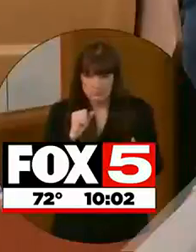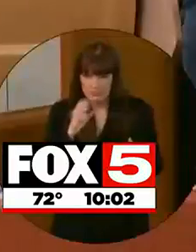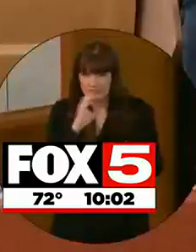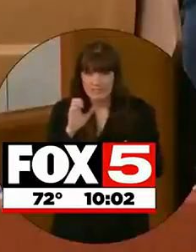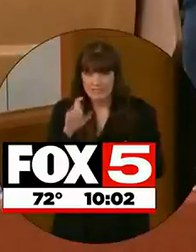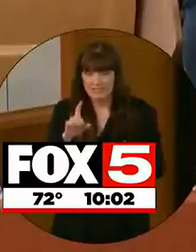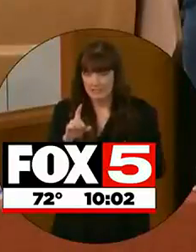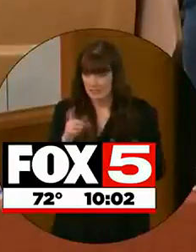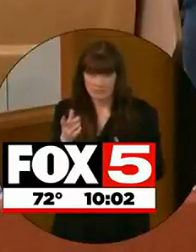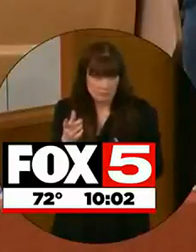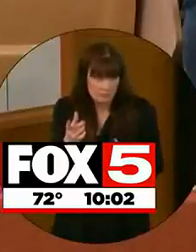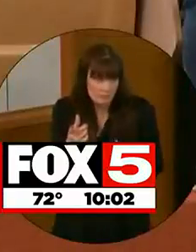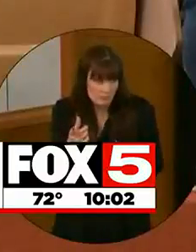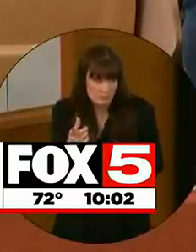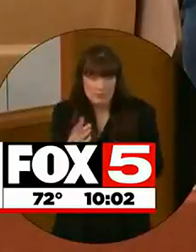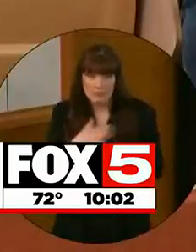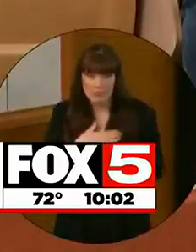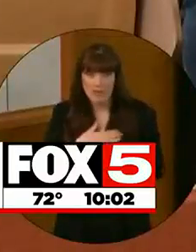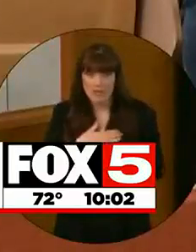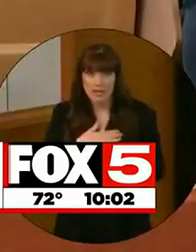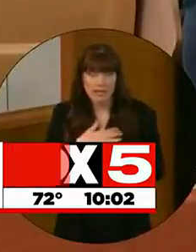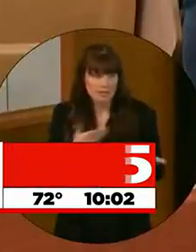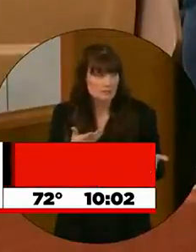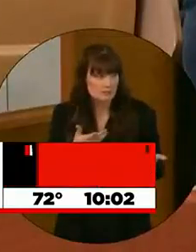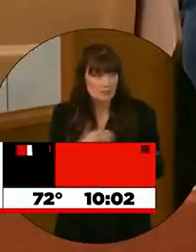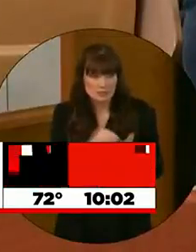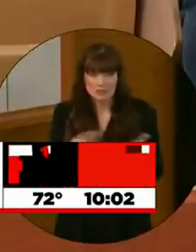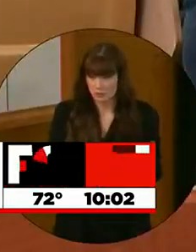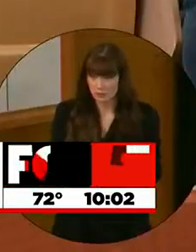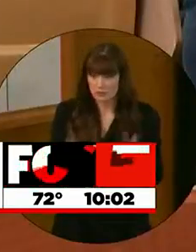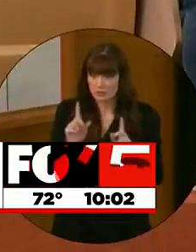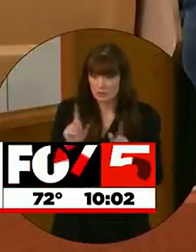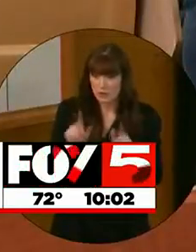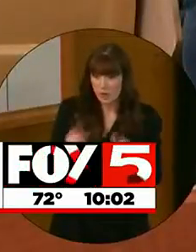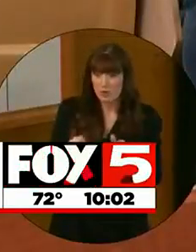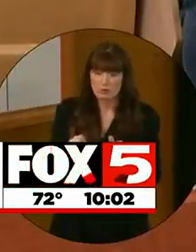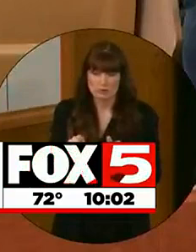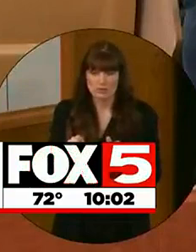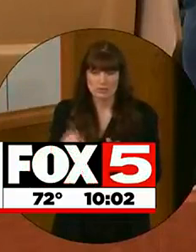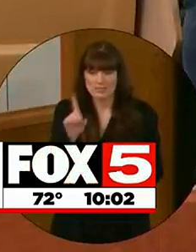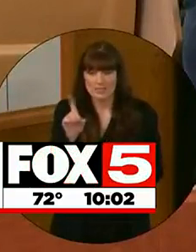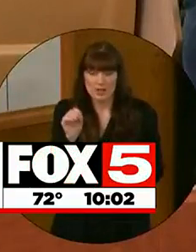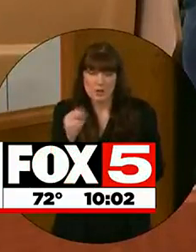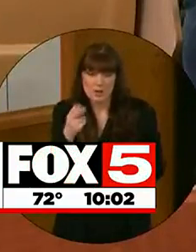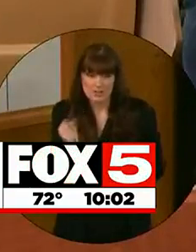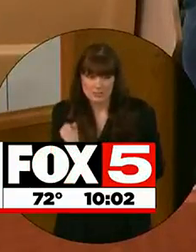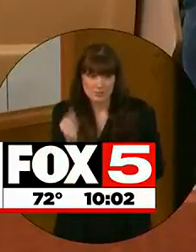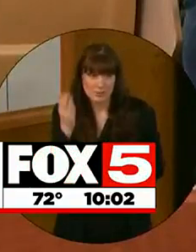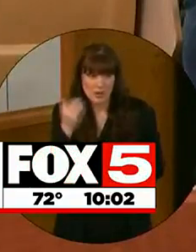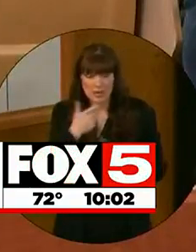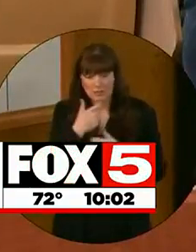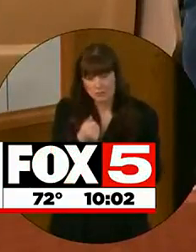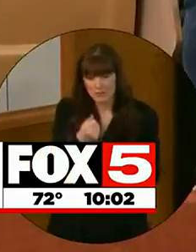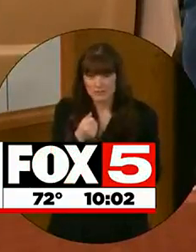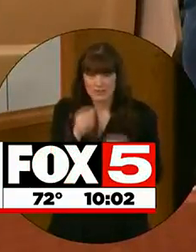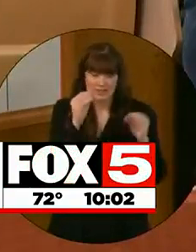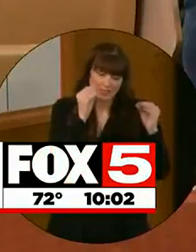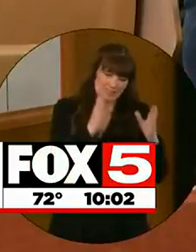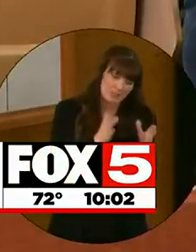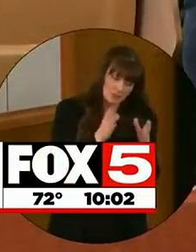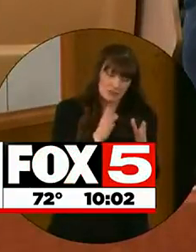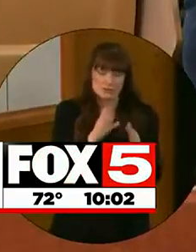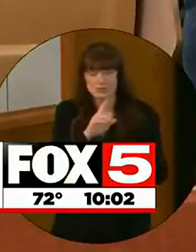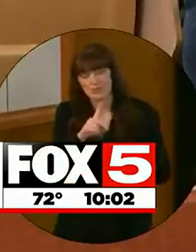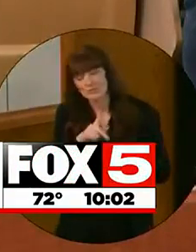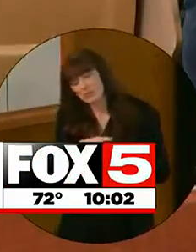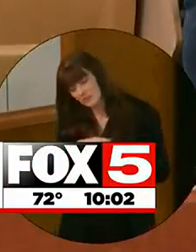student to Desert Oasis High School every day because I trust her principal and her teachers and the staff to do their